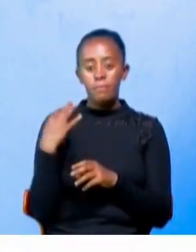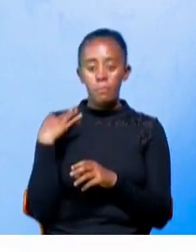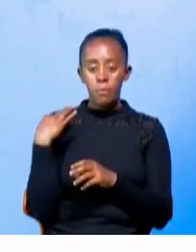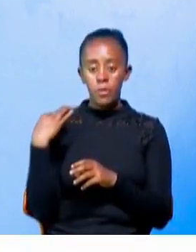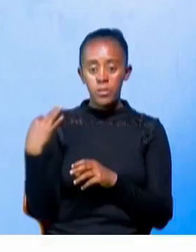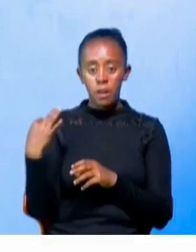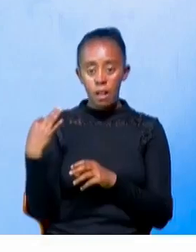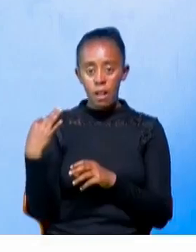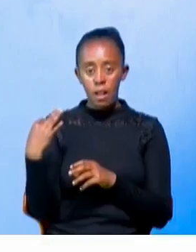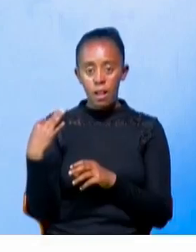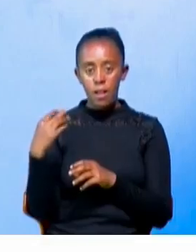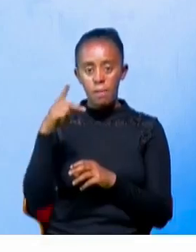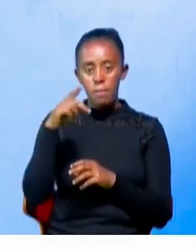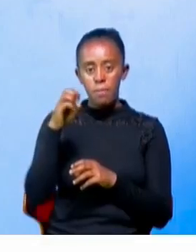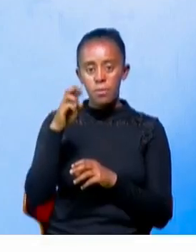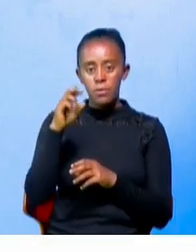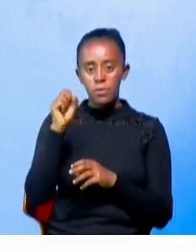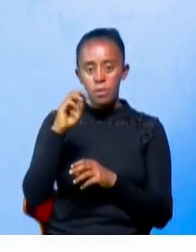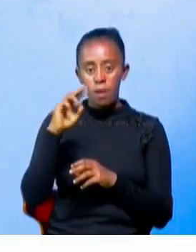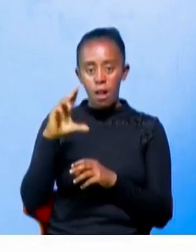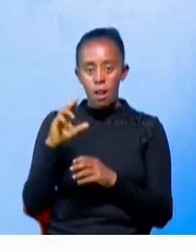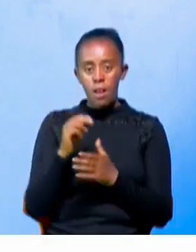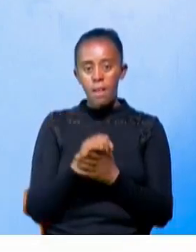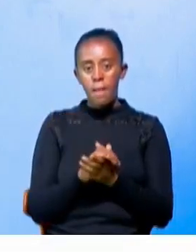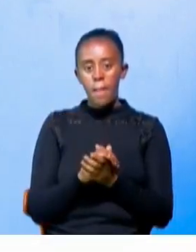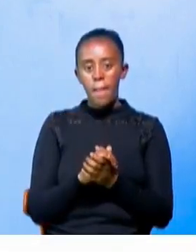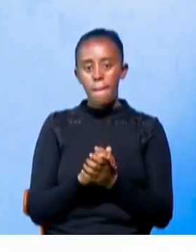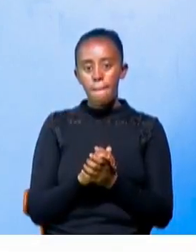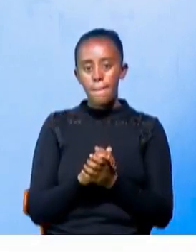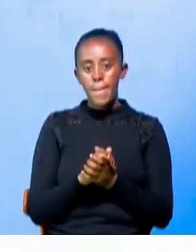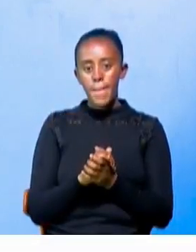personal hygiene. Yeah.